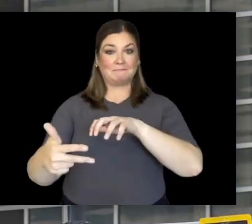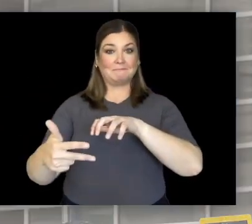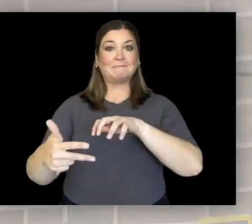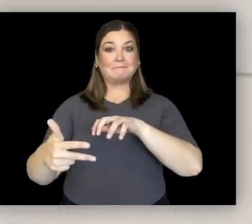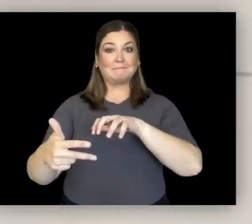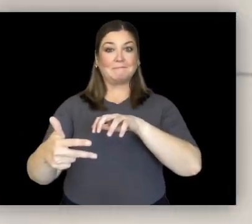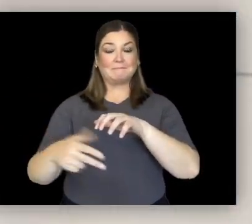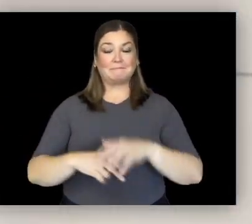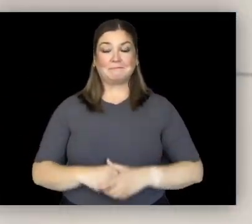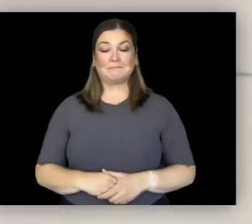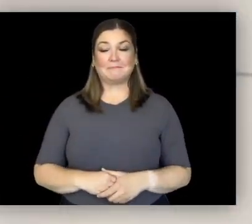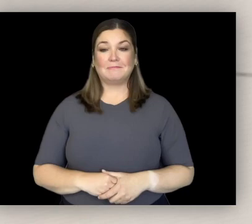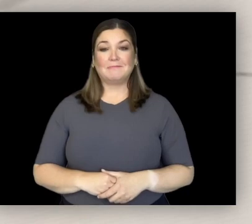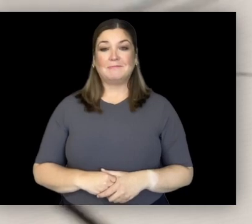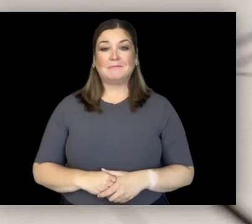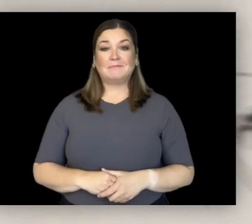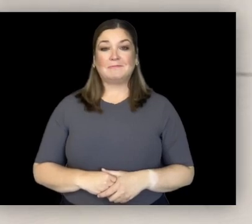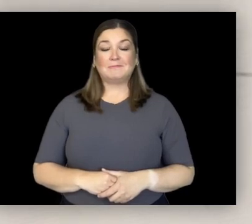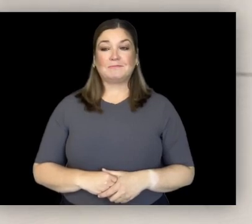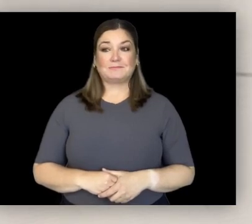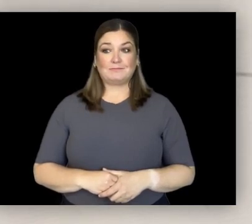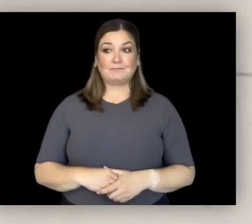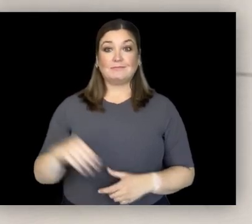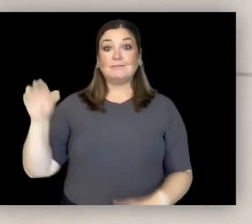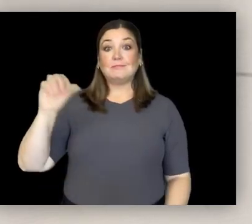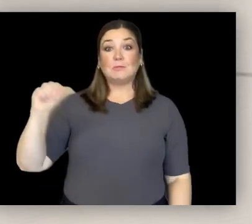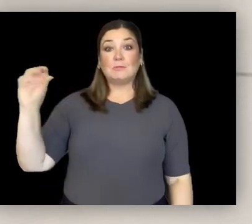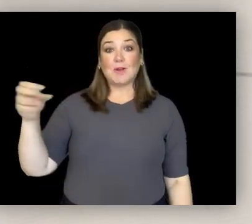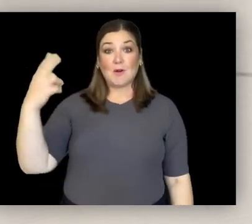Tracks also has a station right in front.